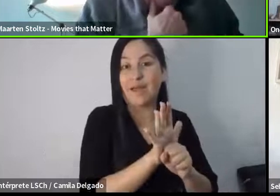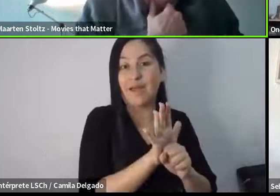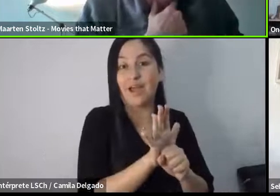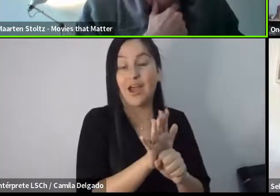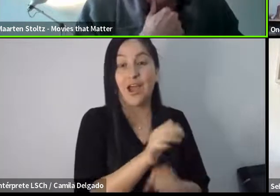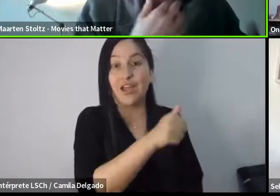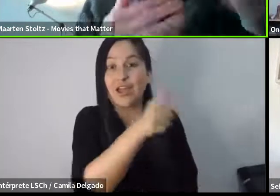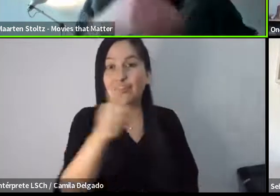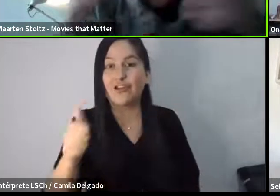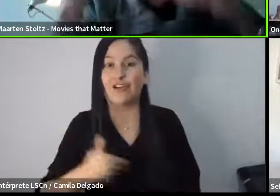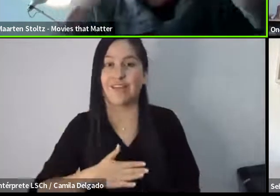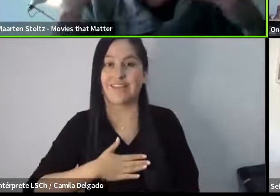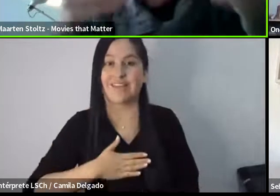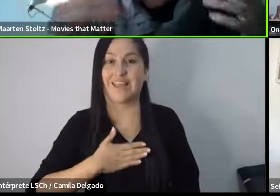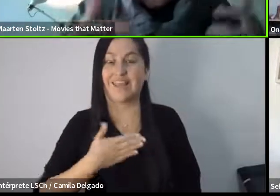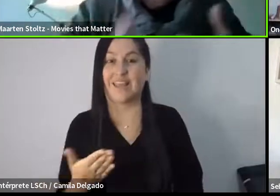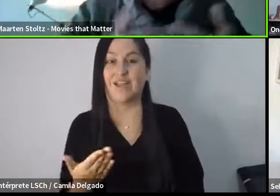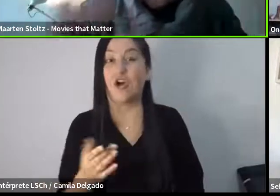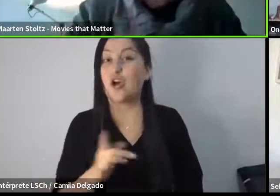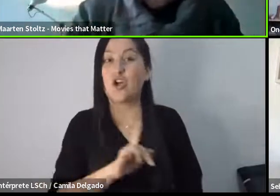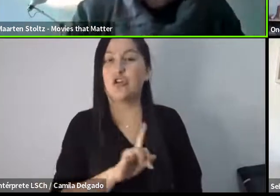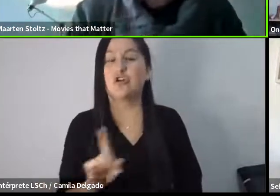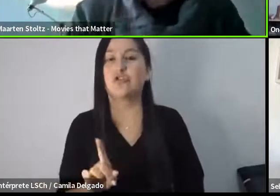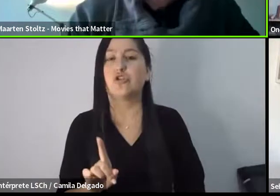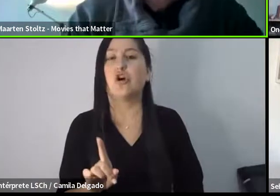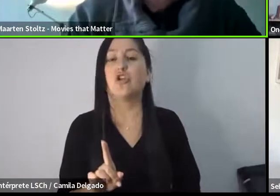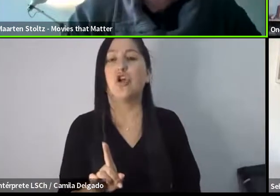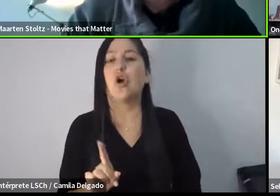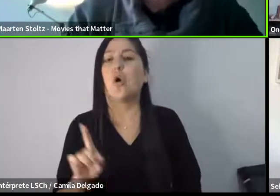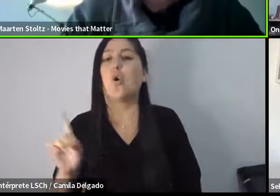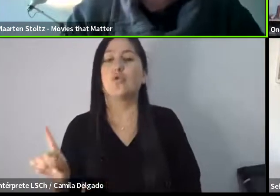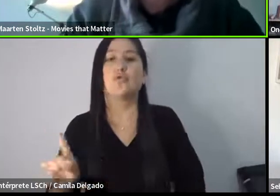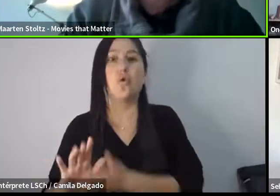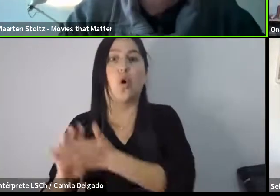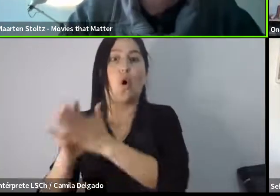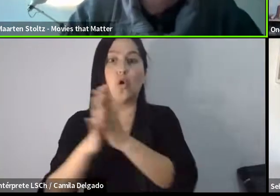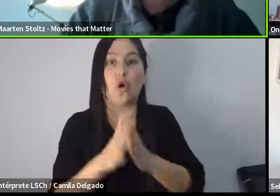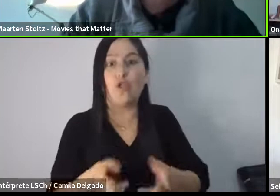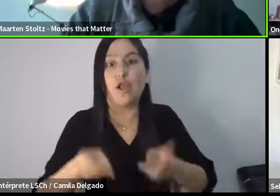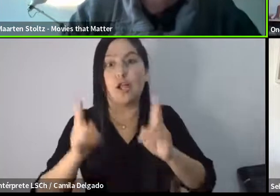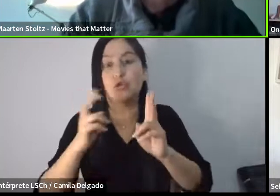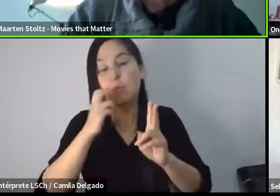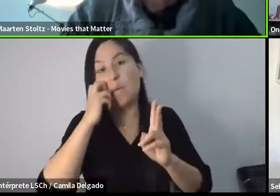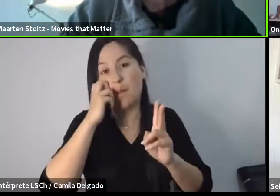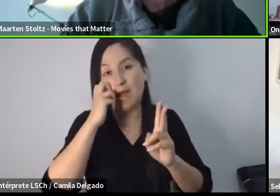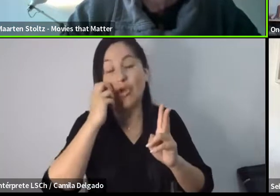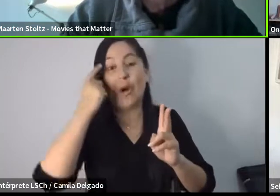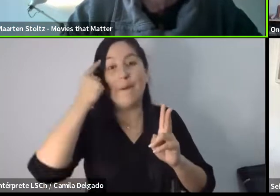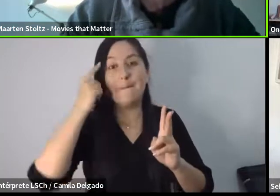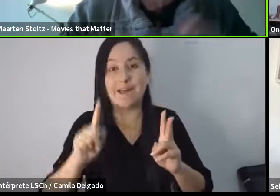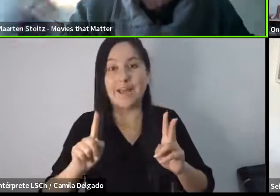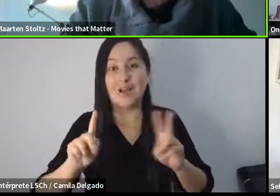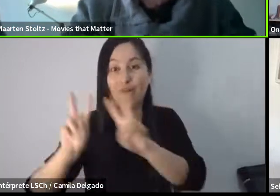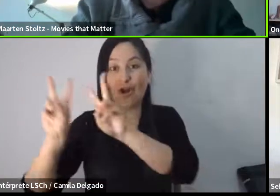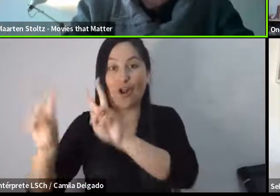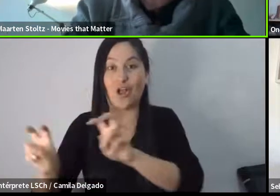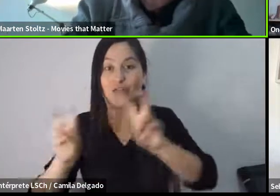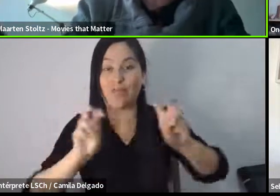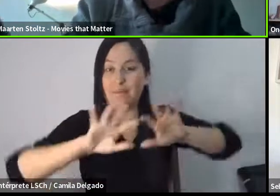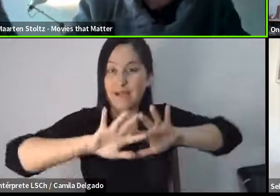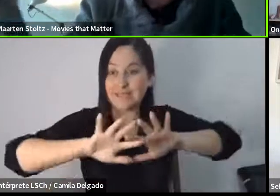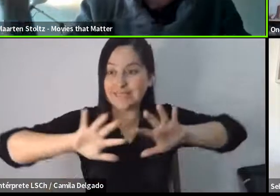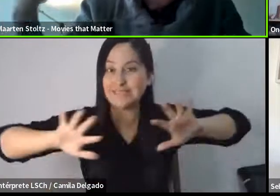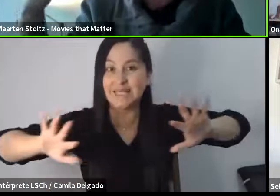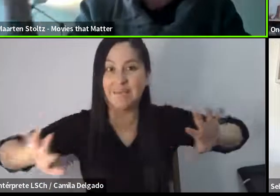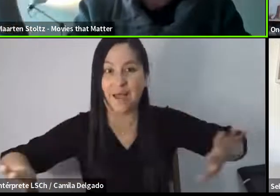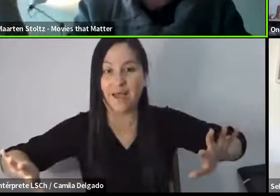human rights, but if you peel down the layers, you will know that it is related to human rights. And you know, as a programmer,